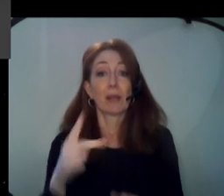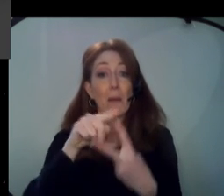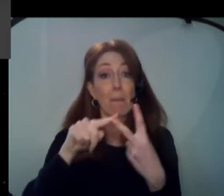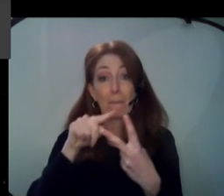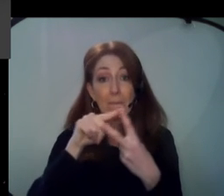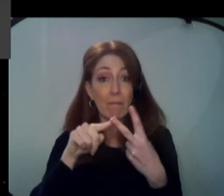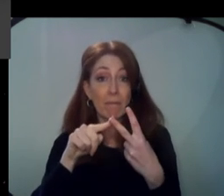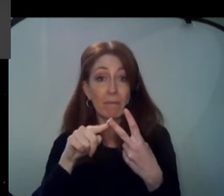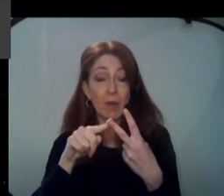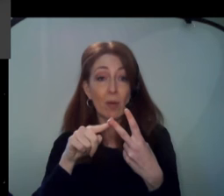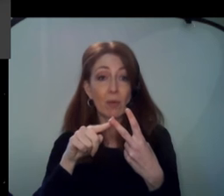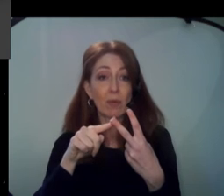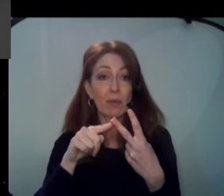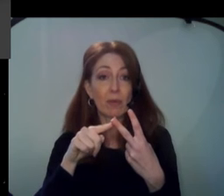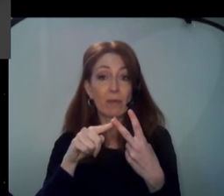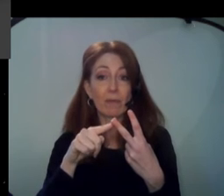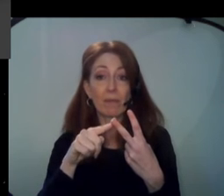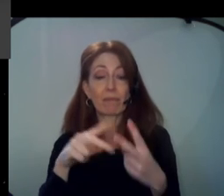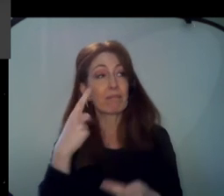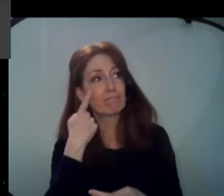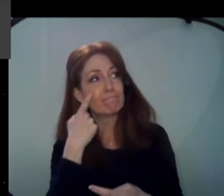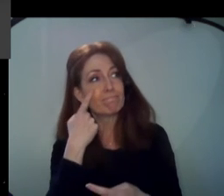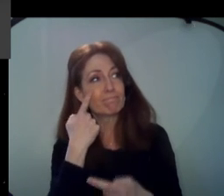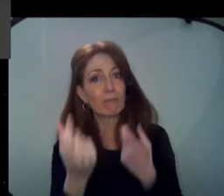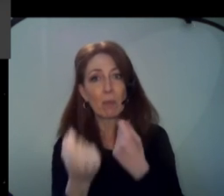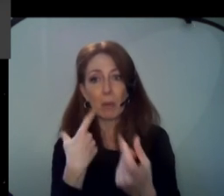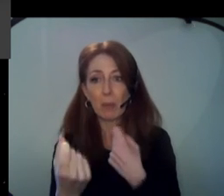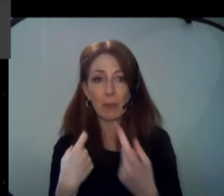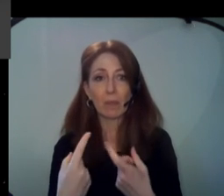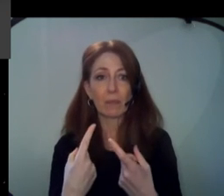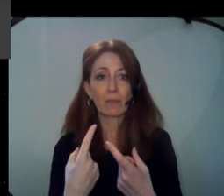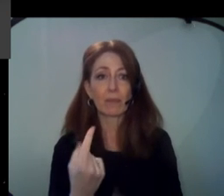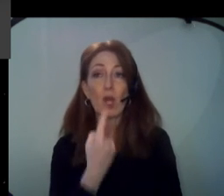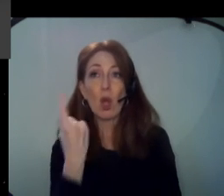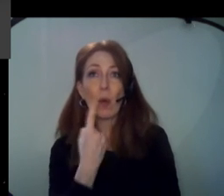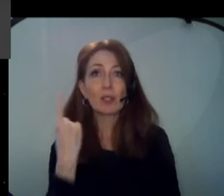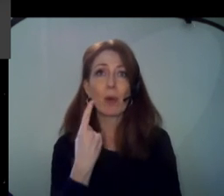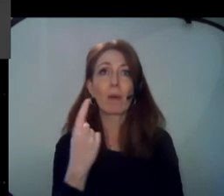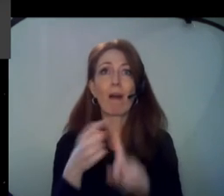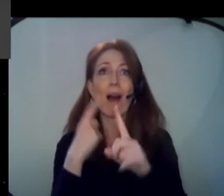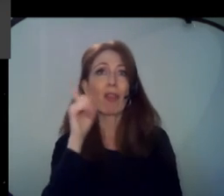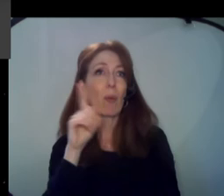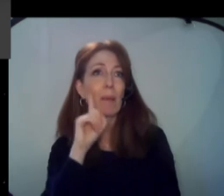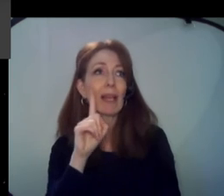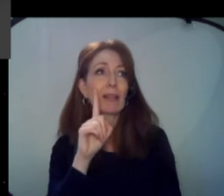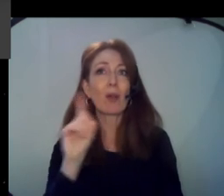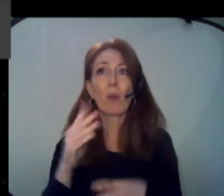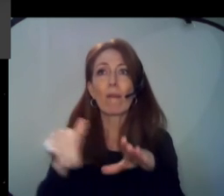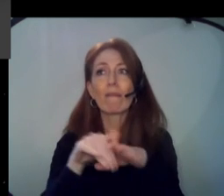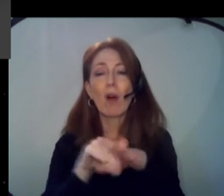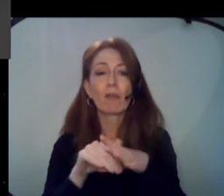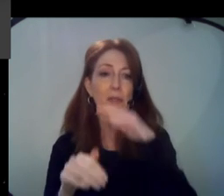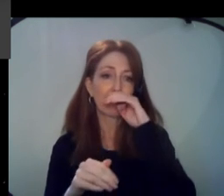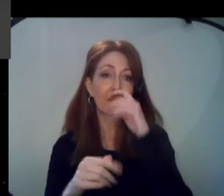on a couple of the questions I'm seeing coming through, which is asking who else, what other women were around at this time? So